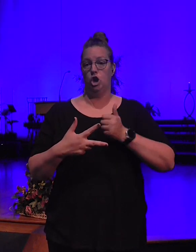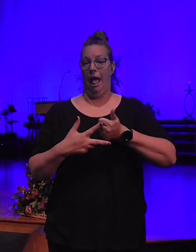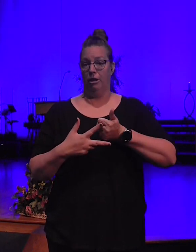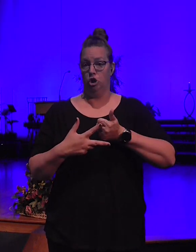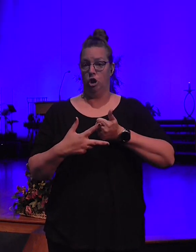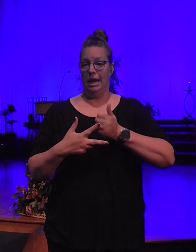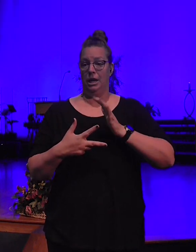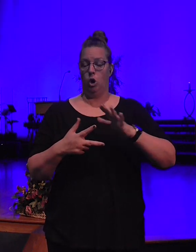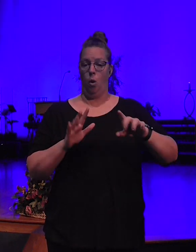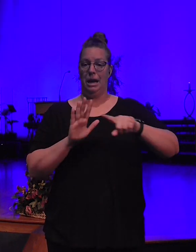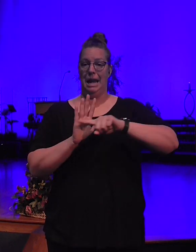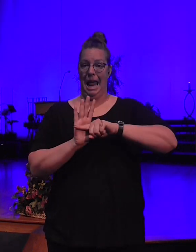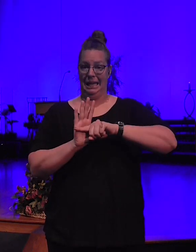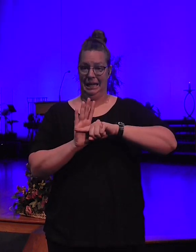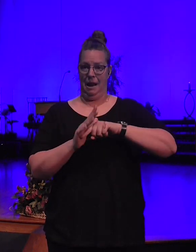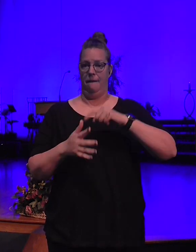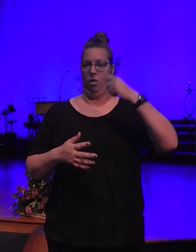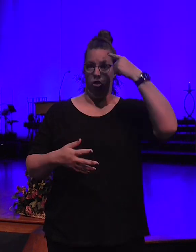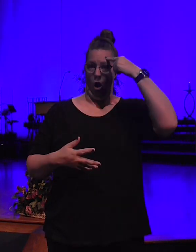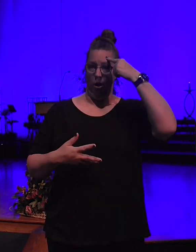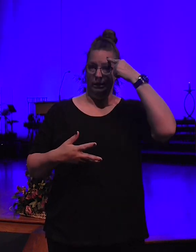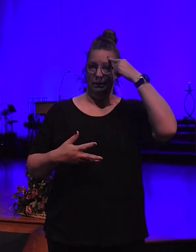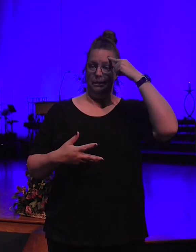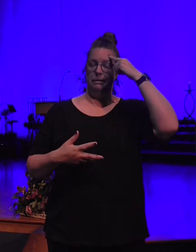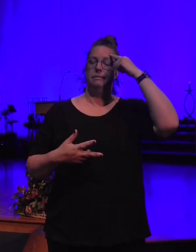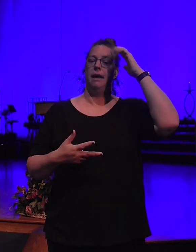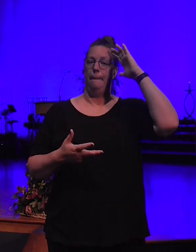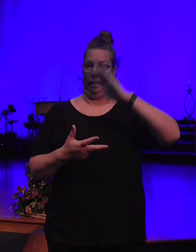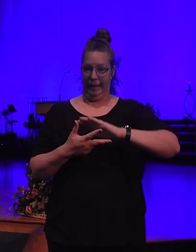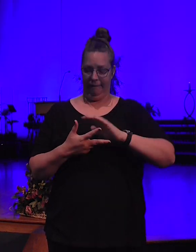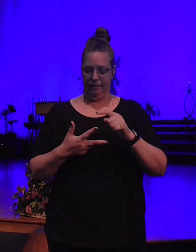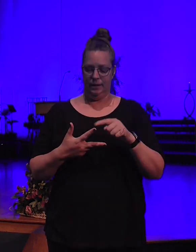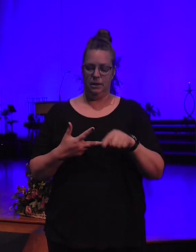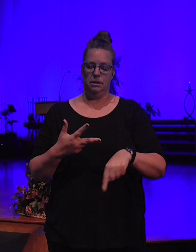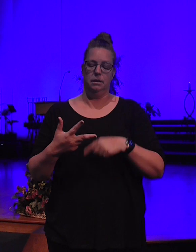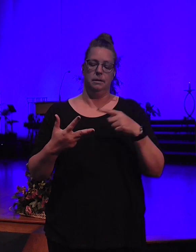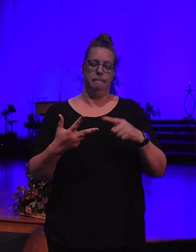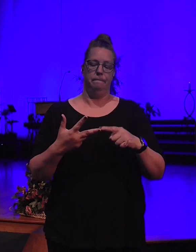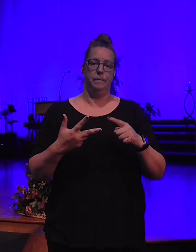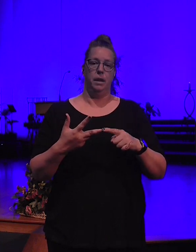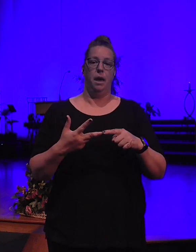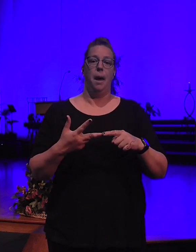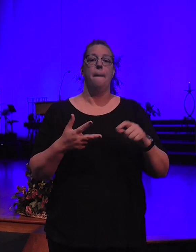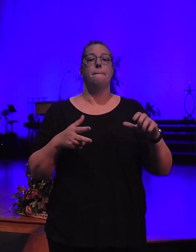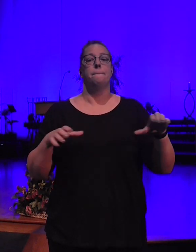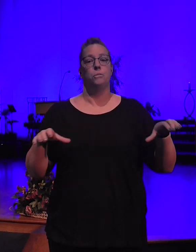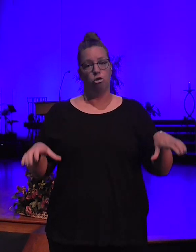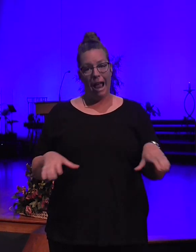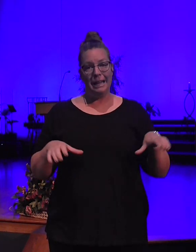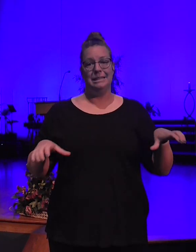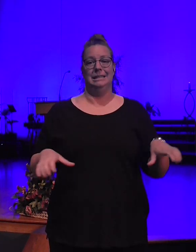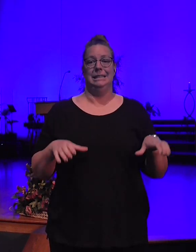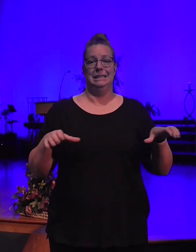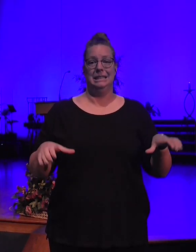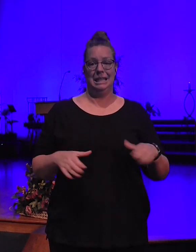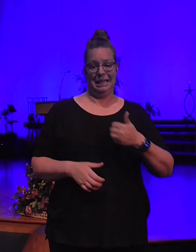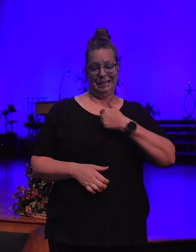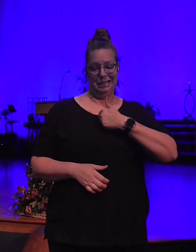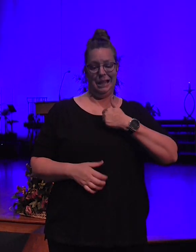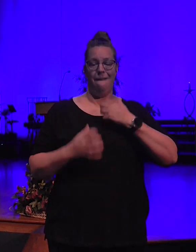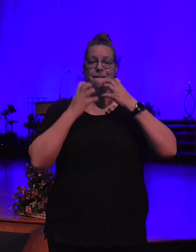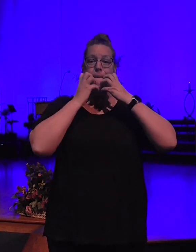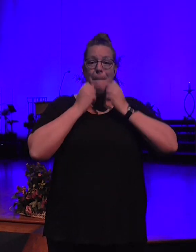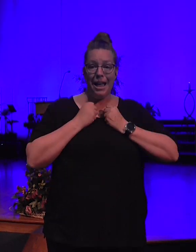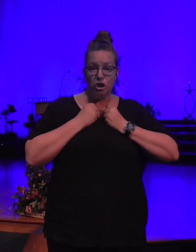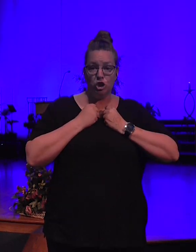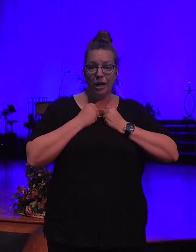challenging your negative thoughts and beliefs, and practicing self-compassion and